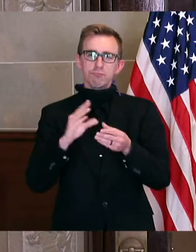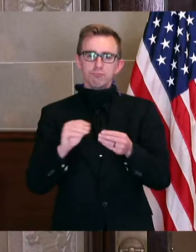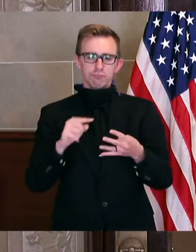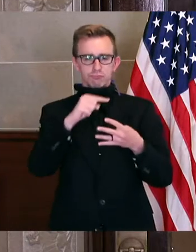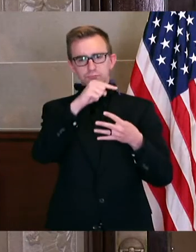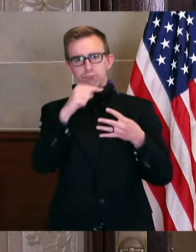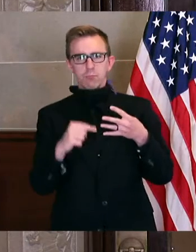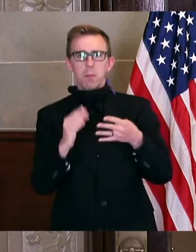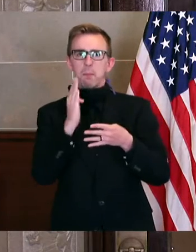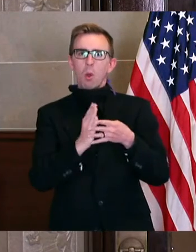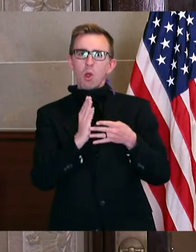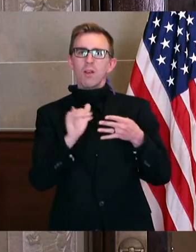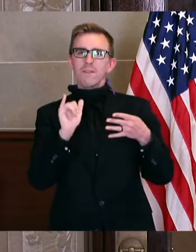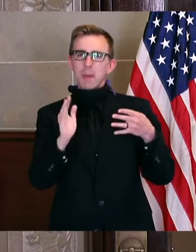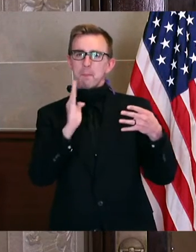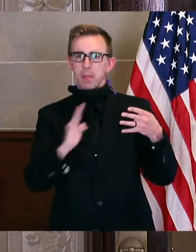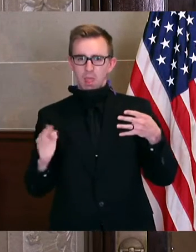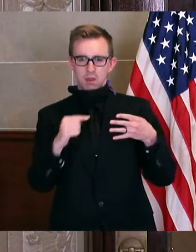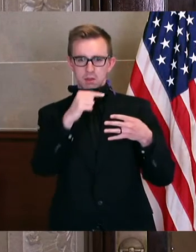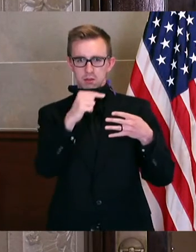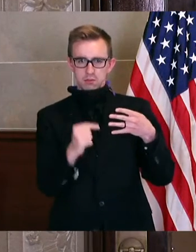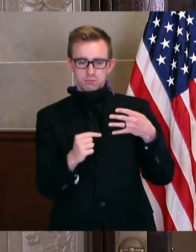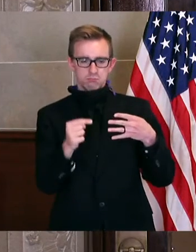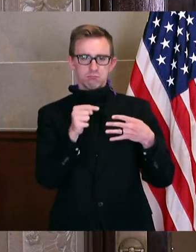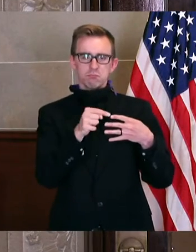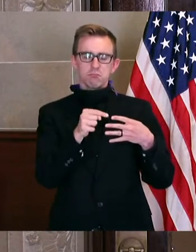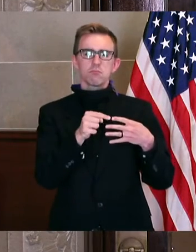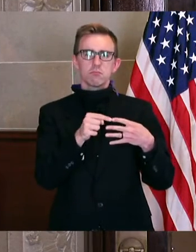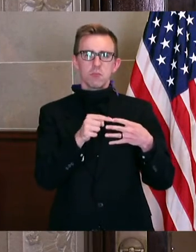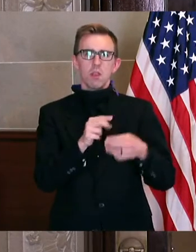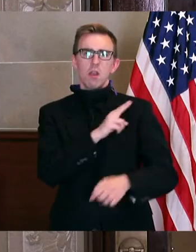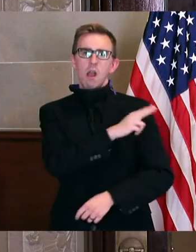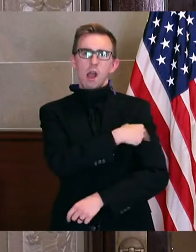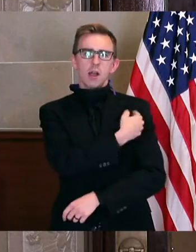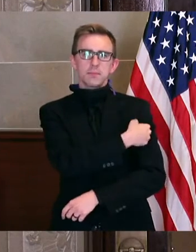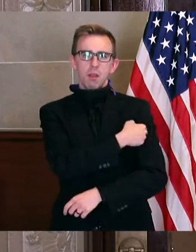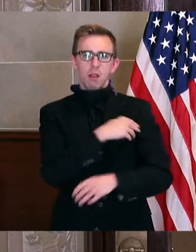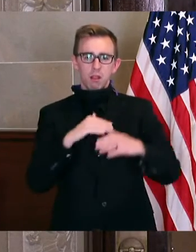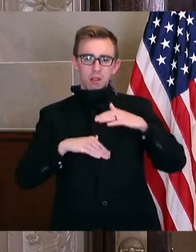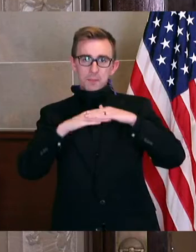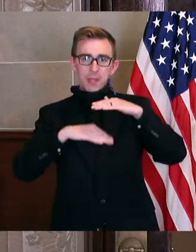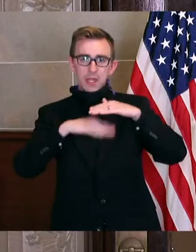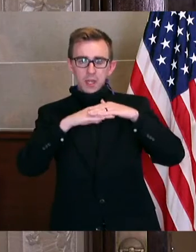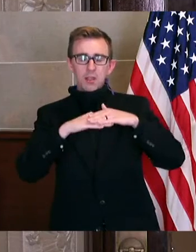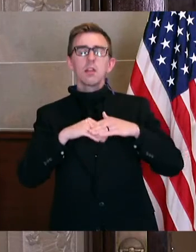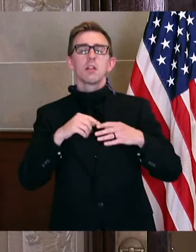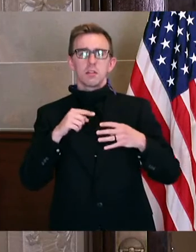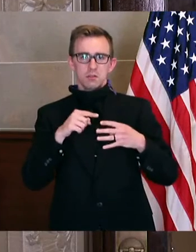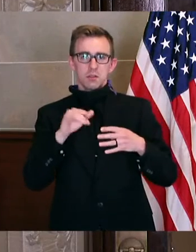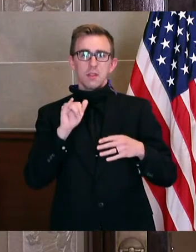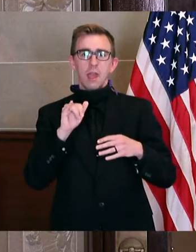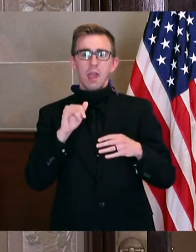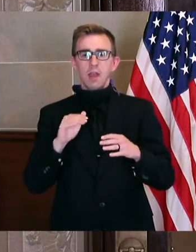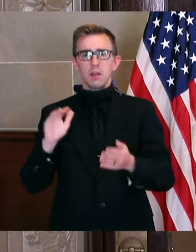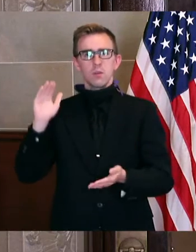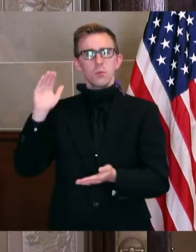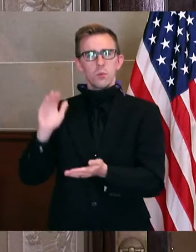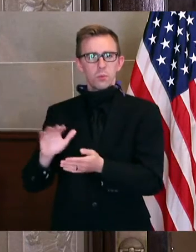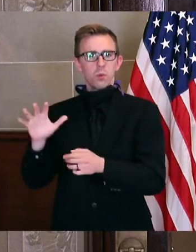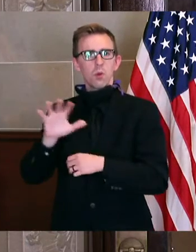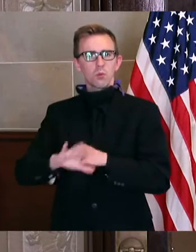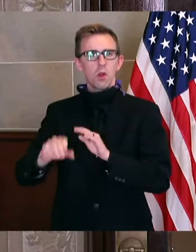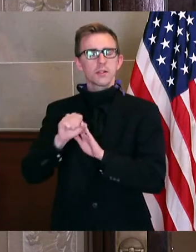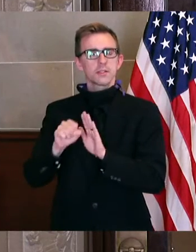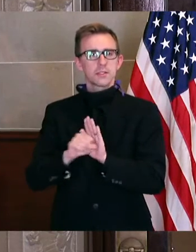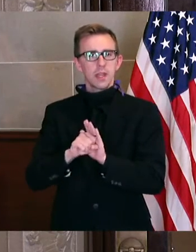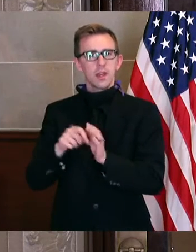pillars of our recovery plan. We have talked about hospital capacity which has decreased across the state